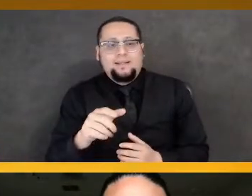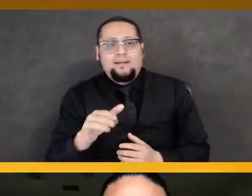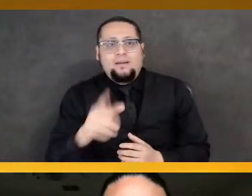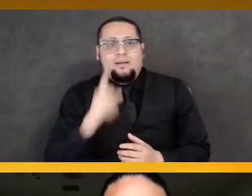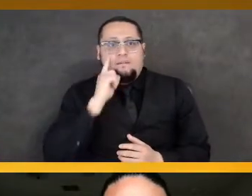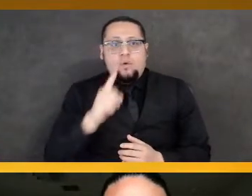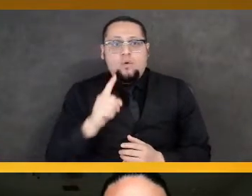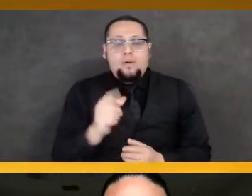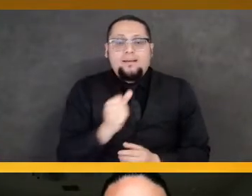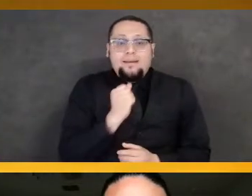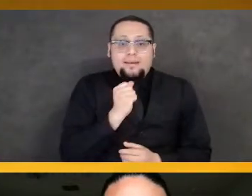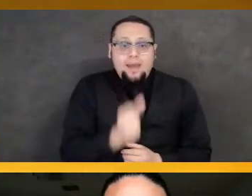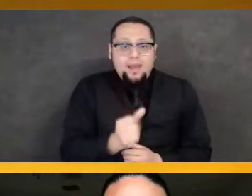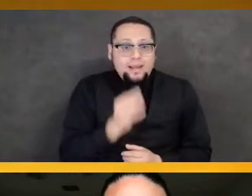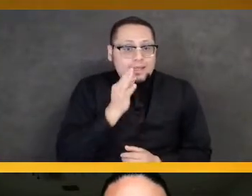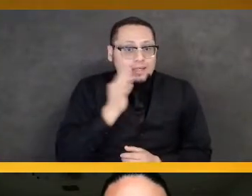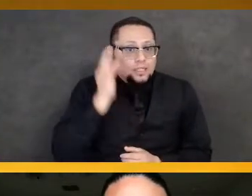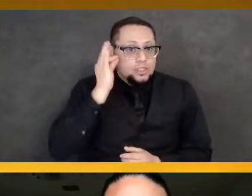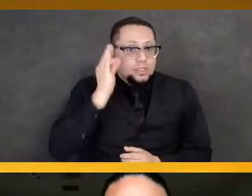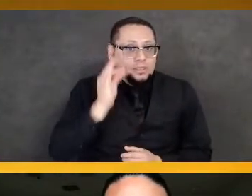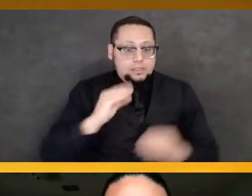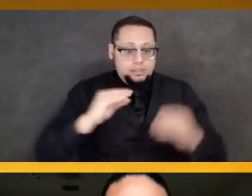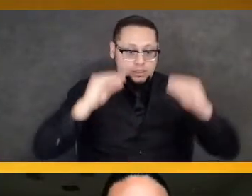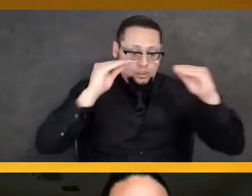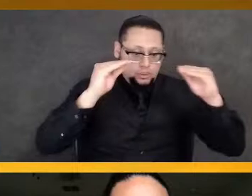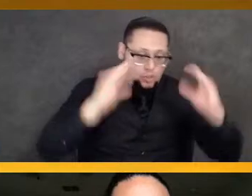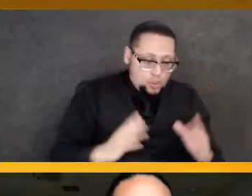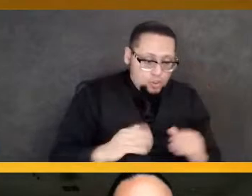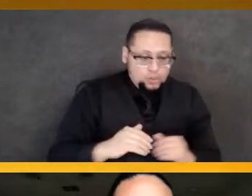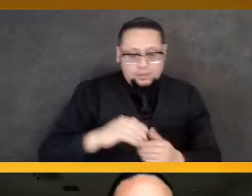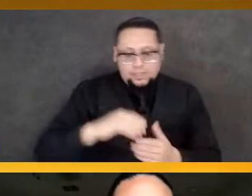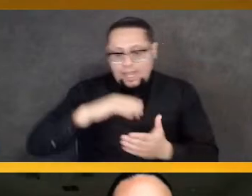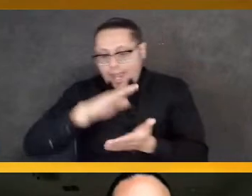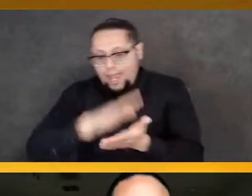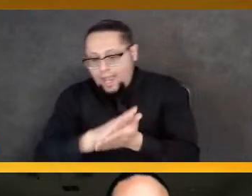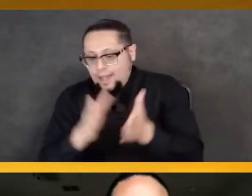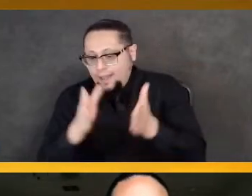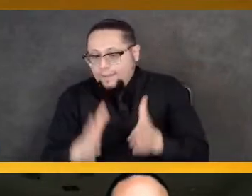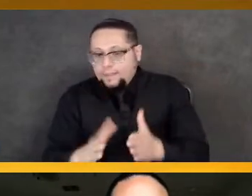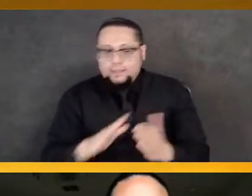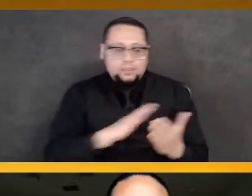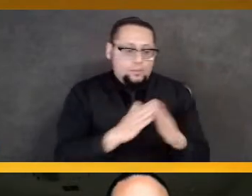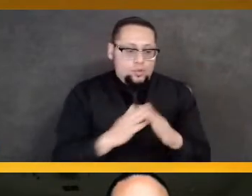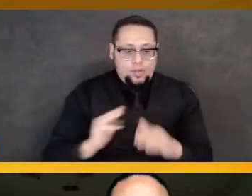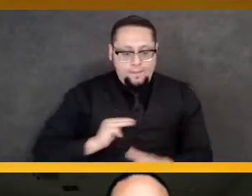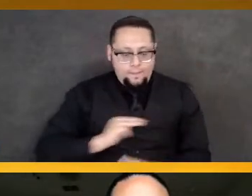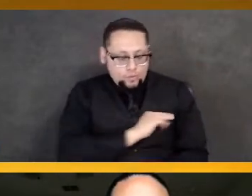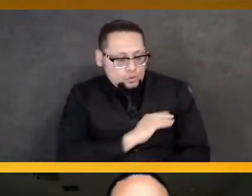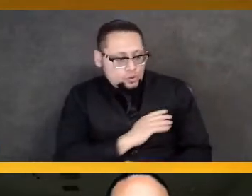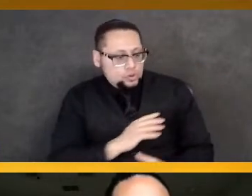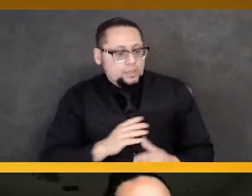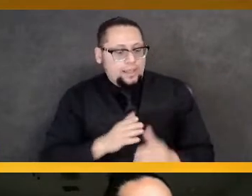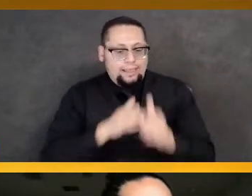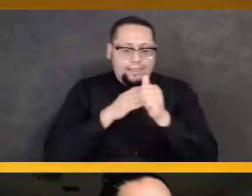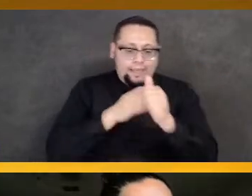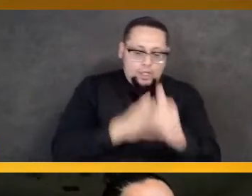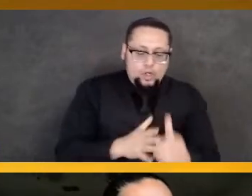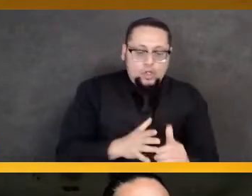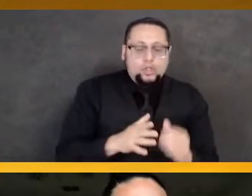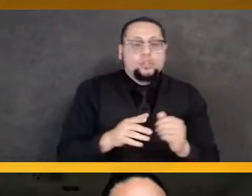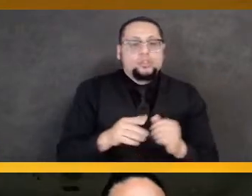non-Indigenous scholars or academics and community members leaders that they